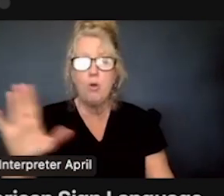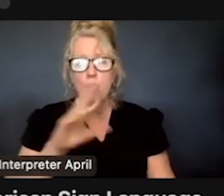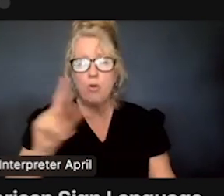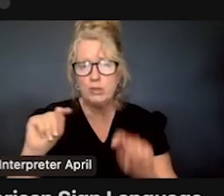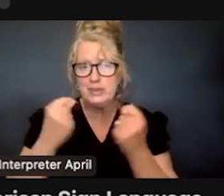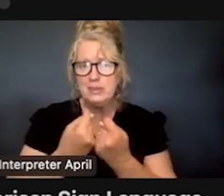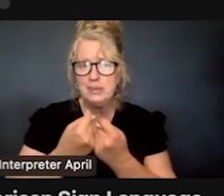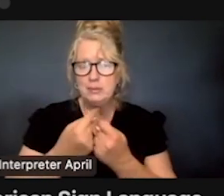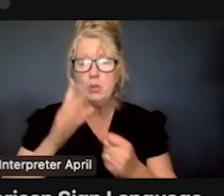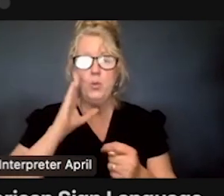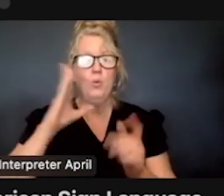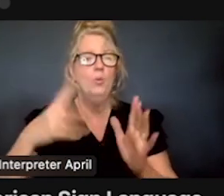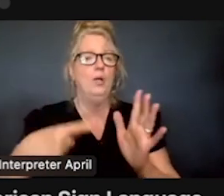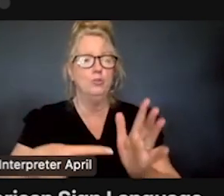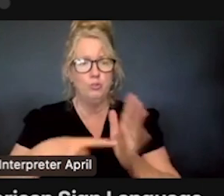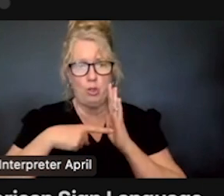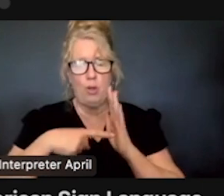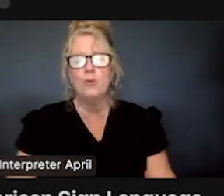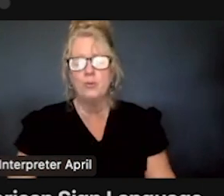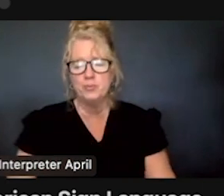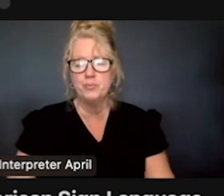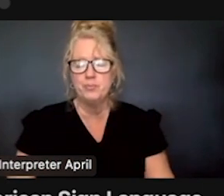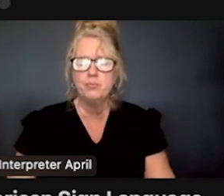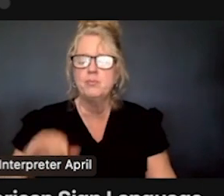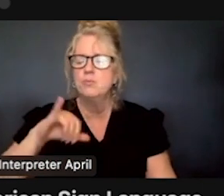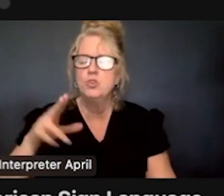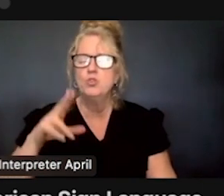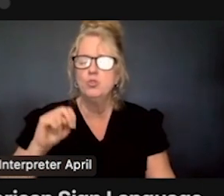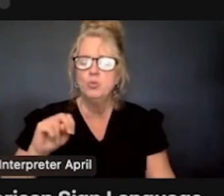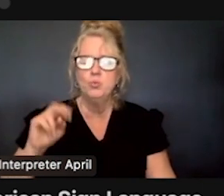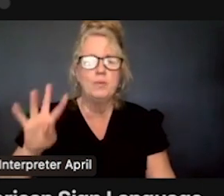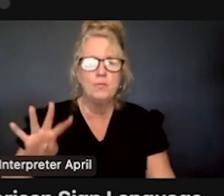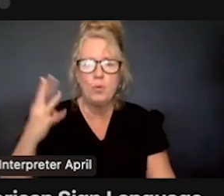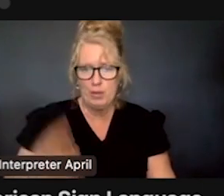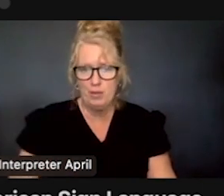be showing us this. Again, June 4th.